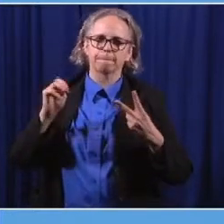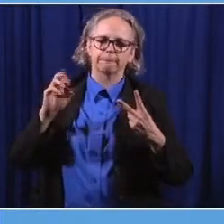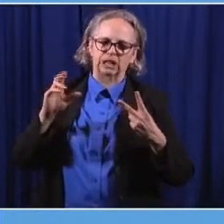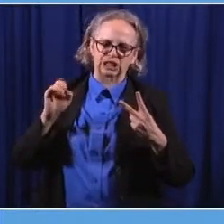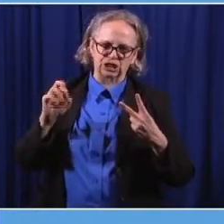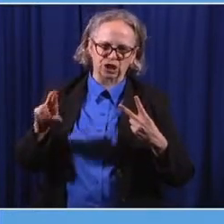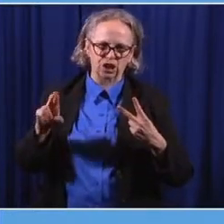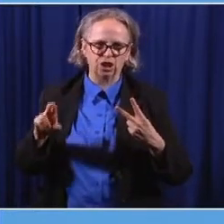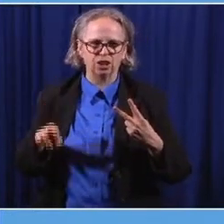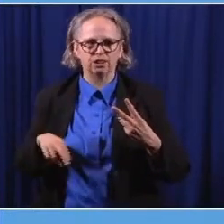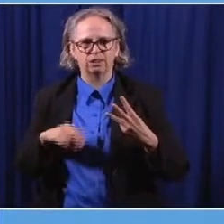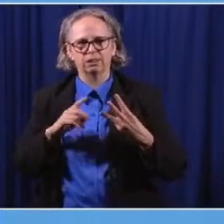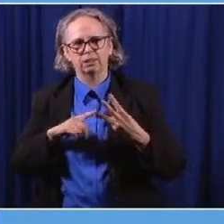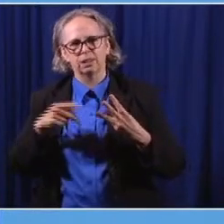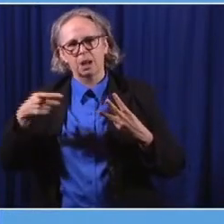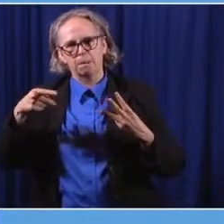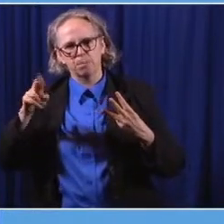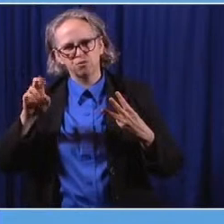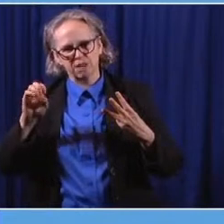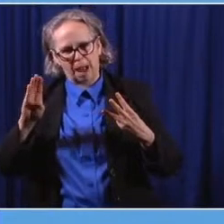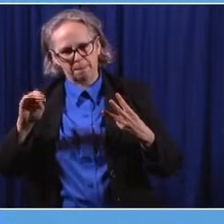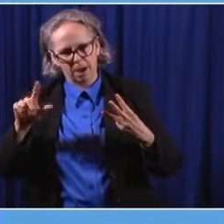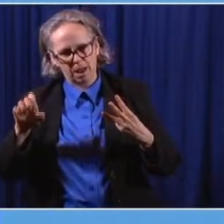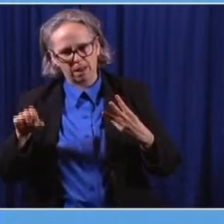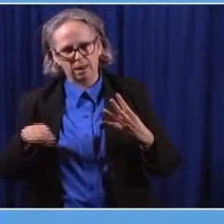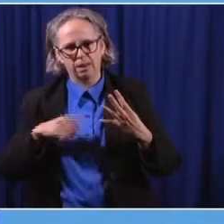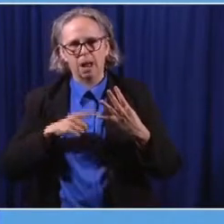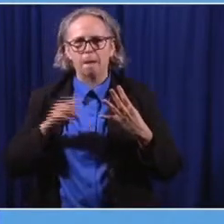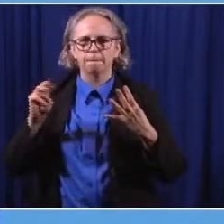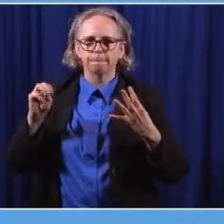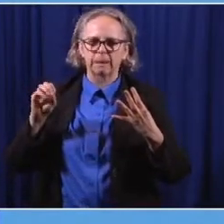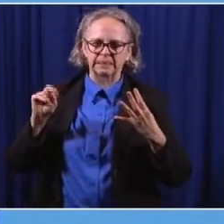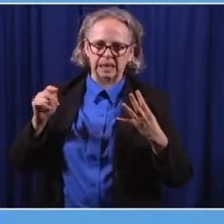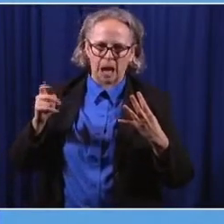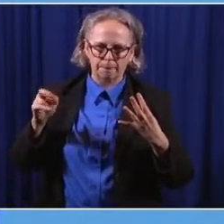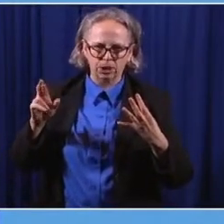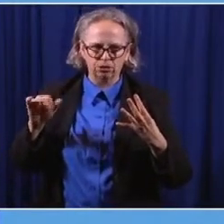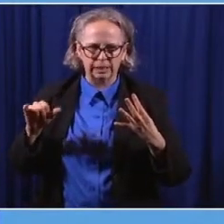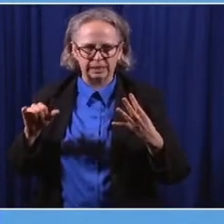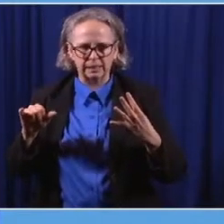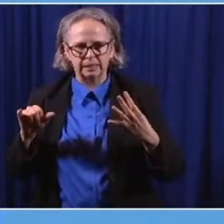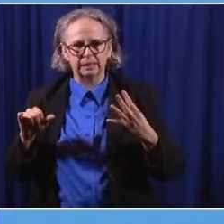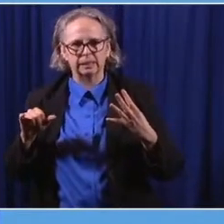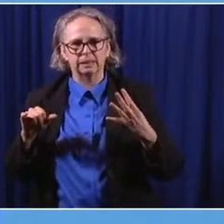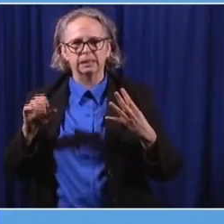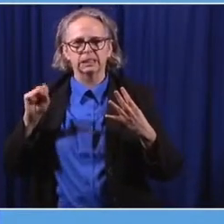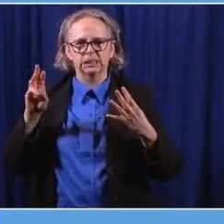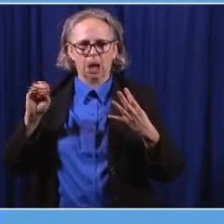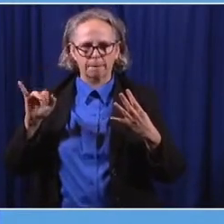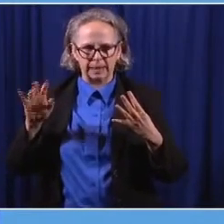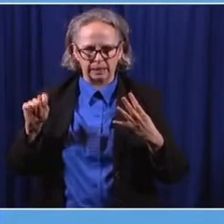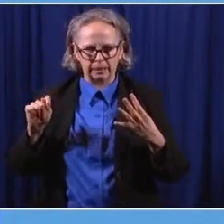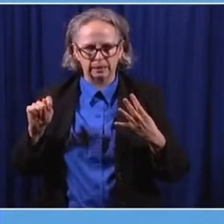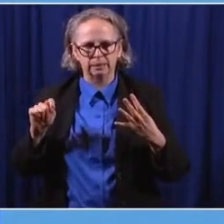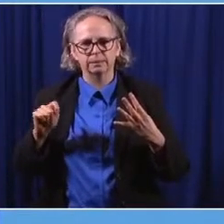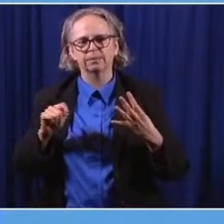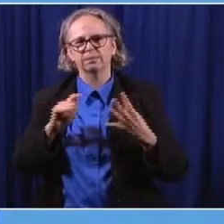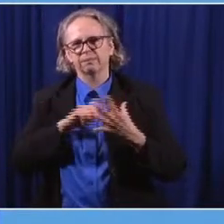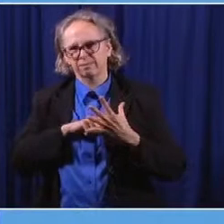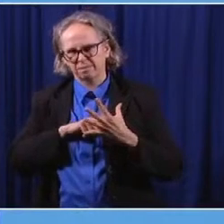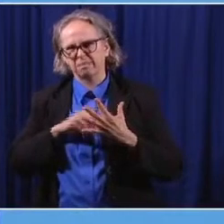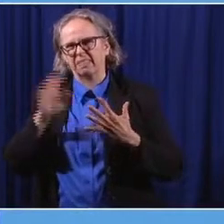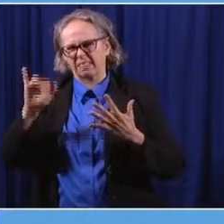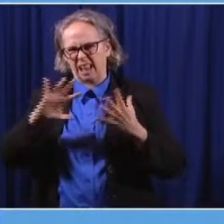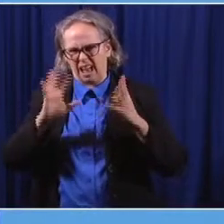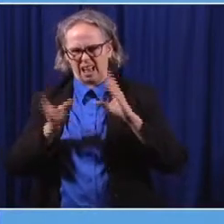County. 2 of these 6 counties, Mercer and Preble, only meet the CDC's threshold for high incidence,